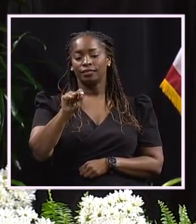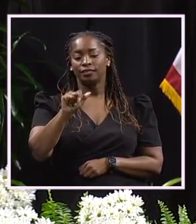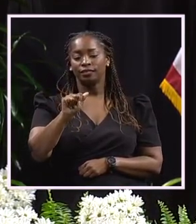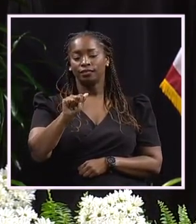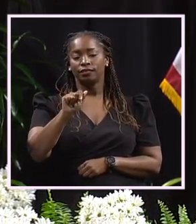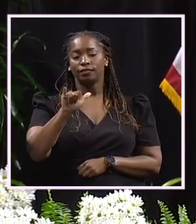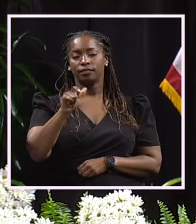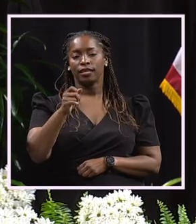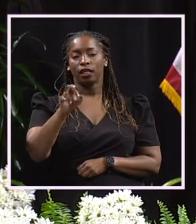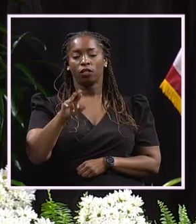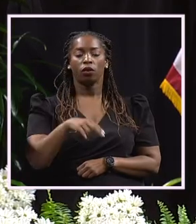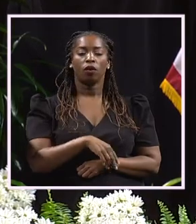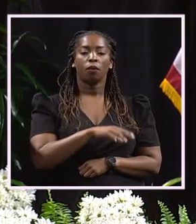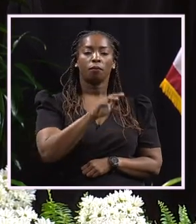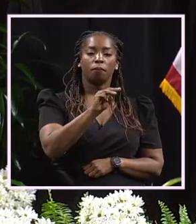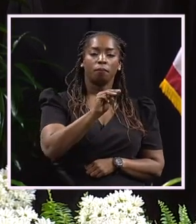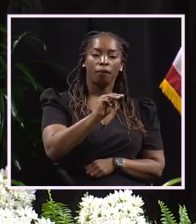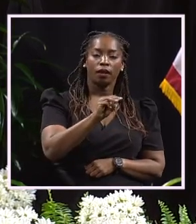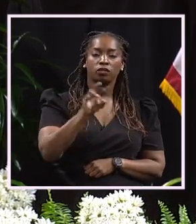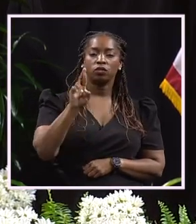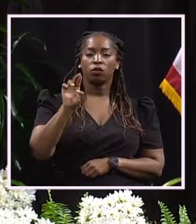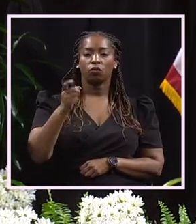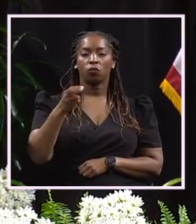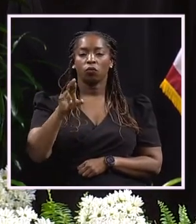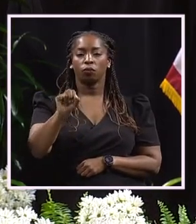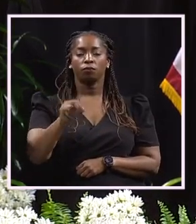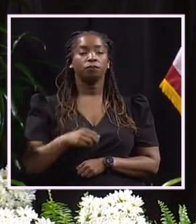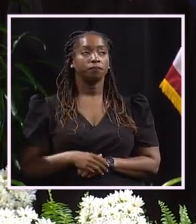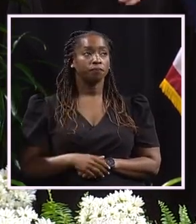Max Curran Hodges,